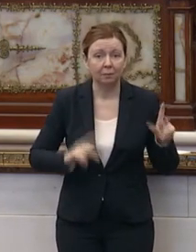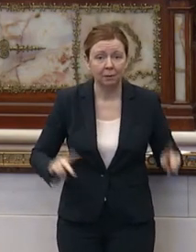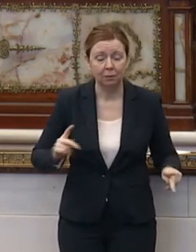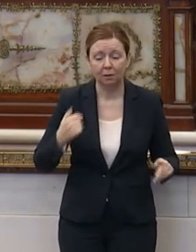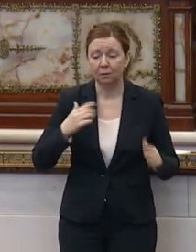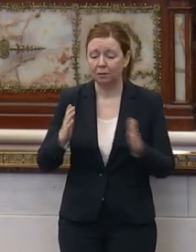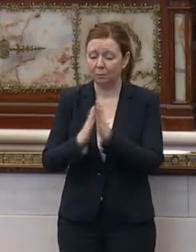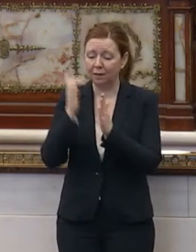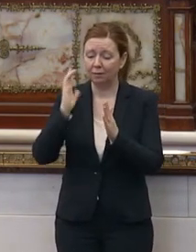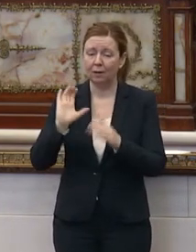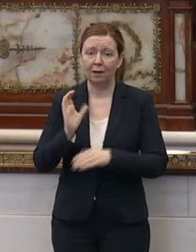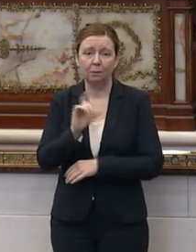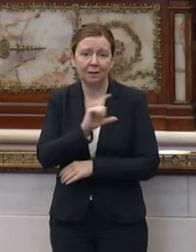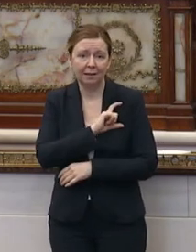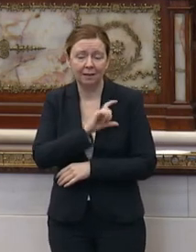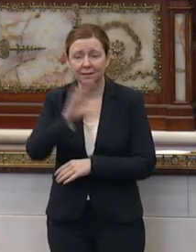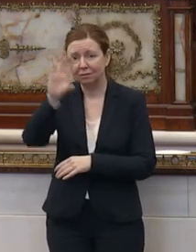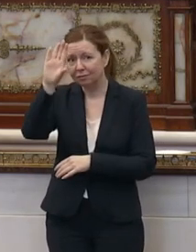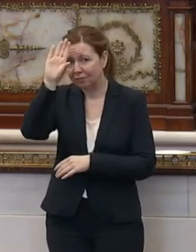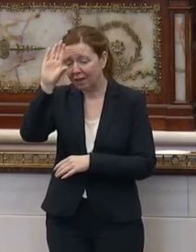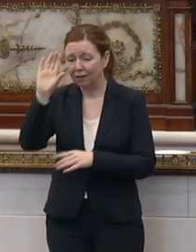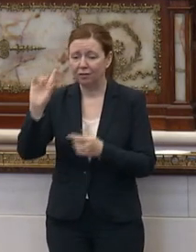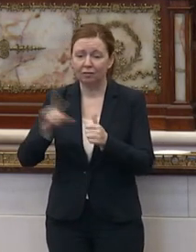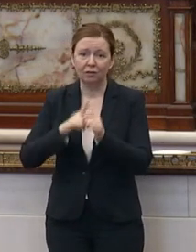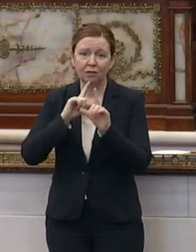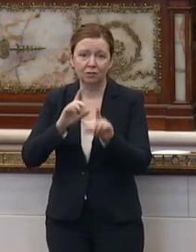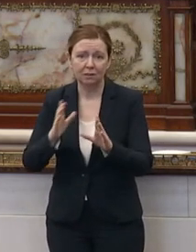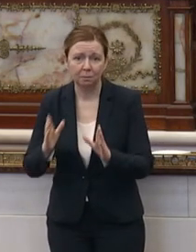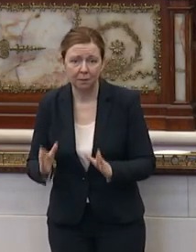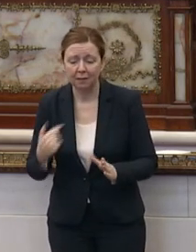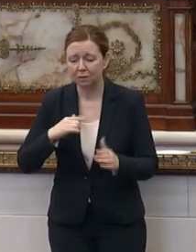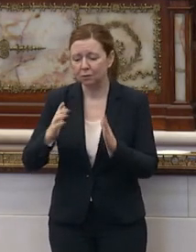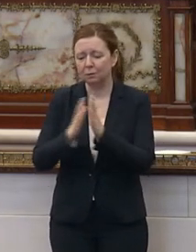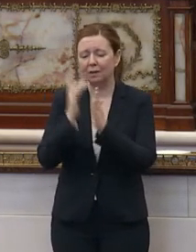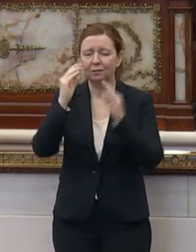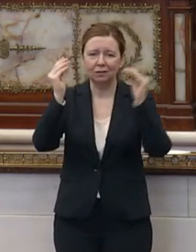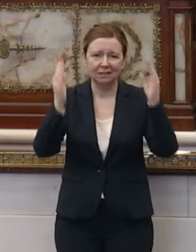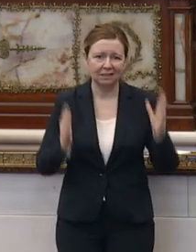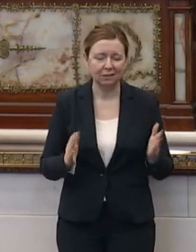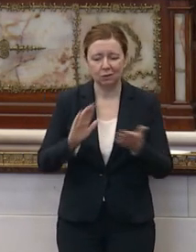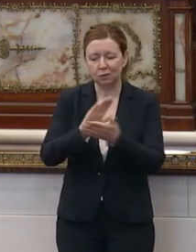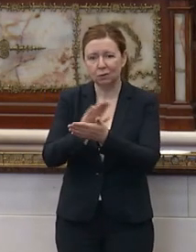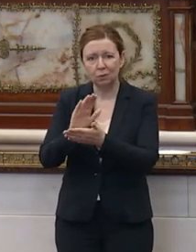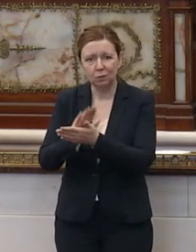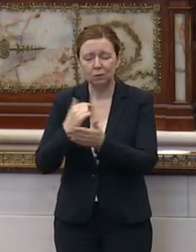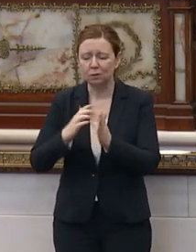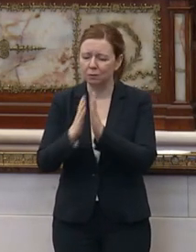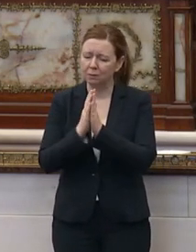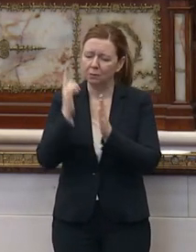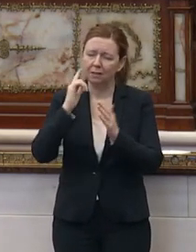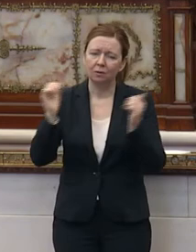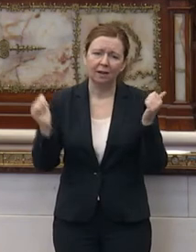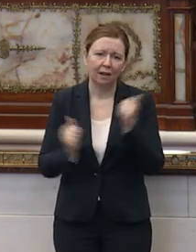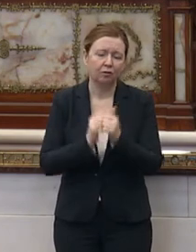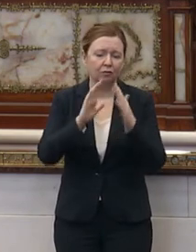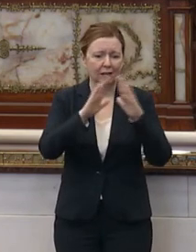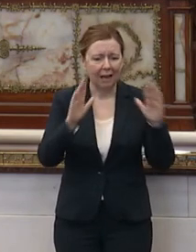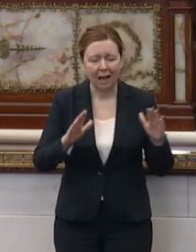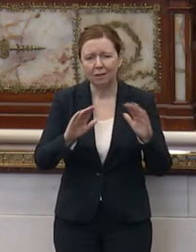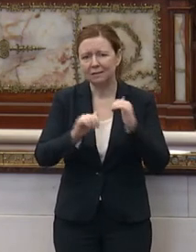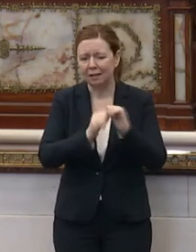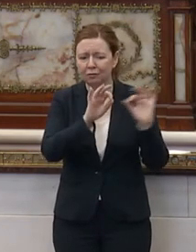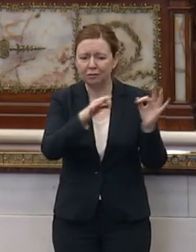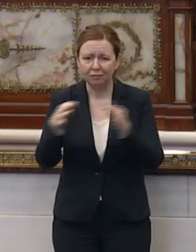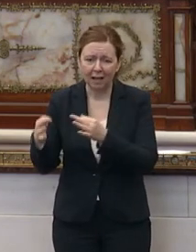pray for our police, our fire, first responders. We pray for our teachers and our schools. We pray for every household